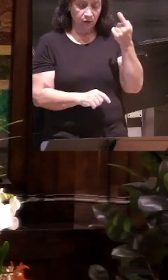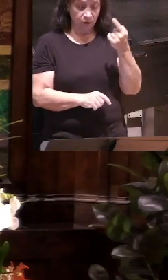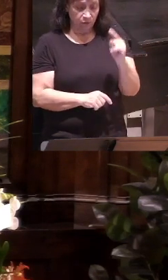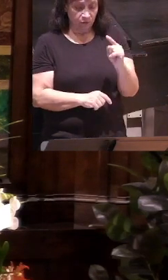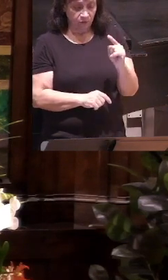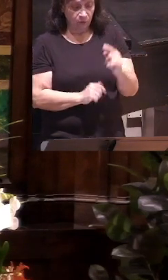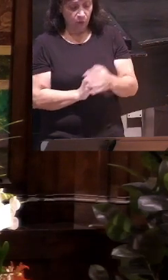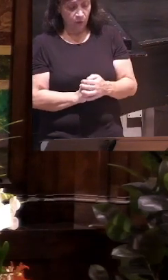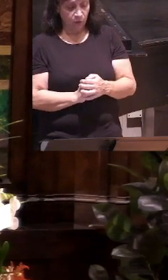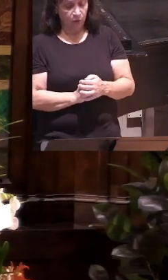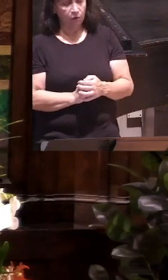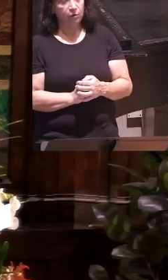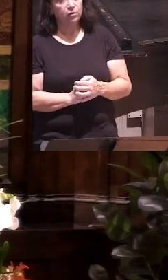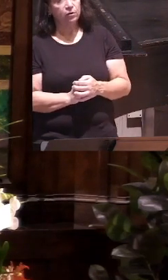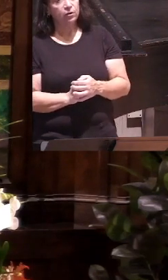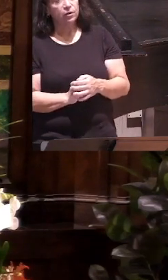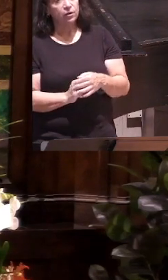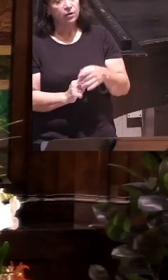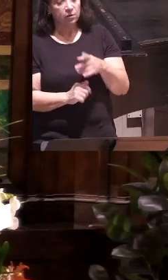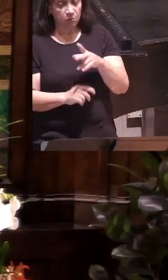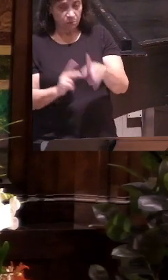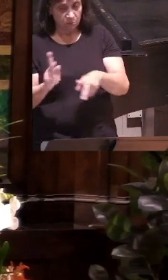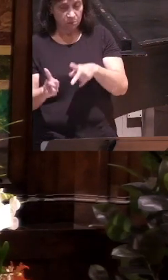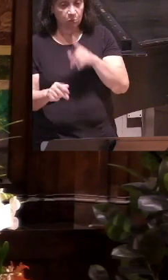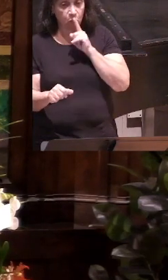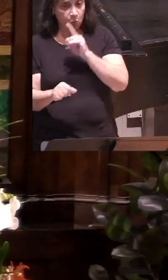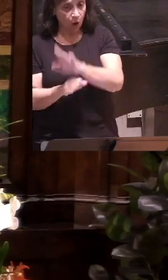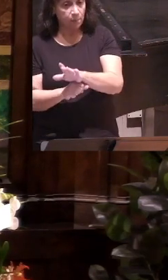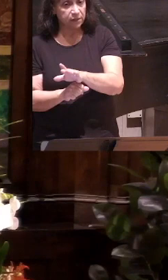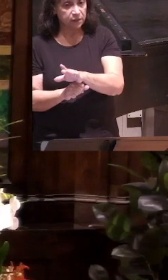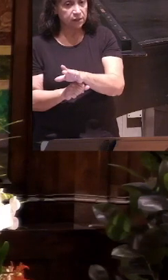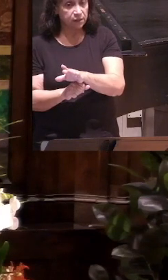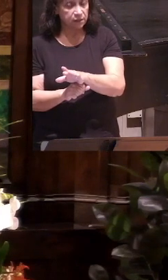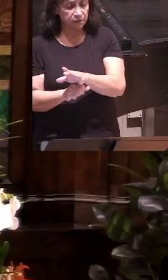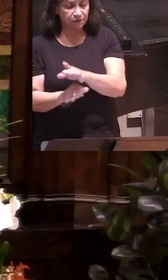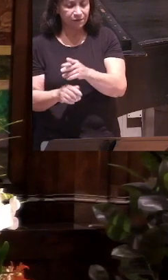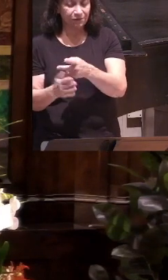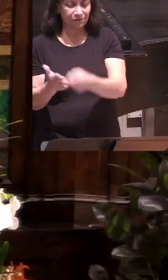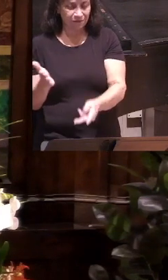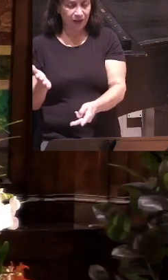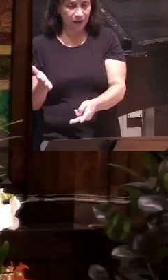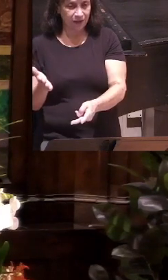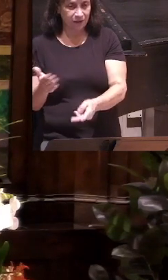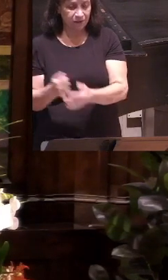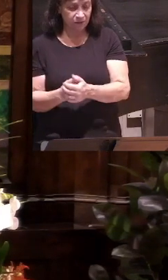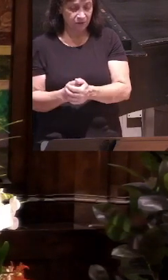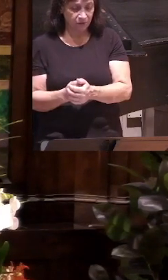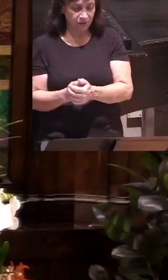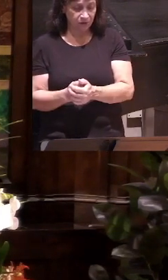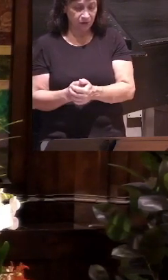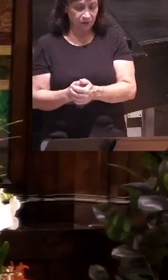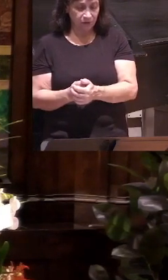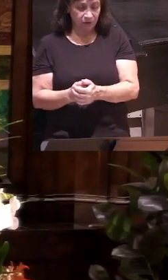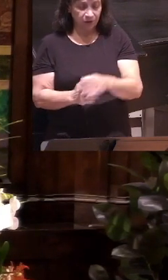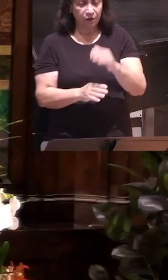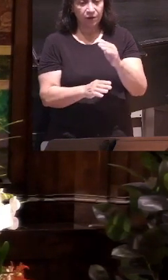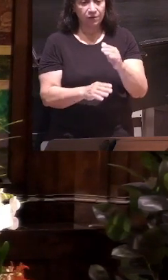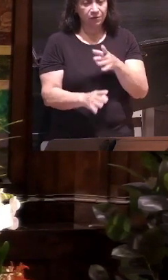prophecies, they will come to an end. As for tongues,